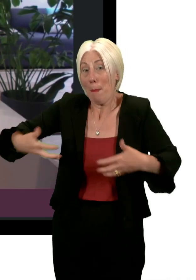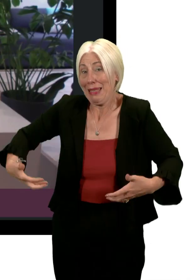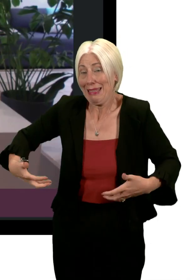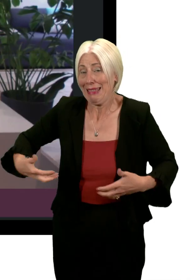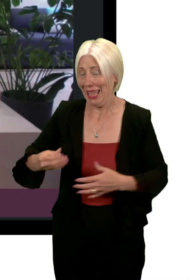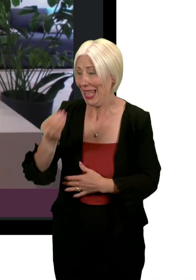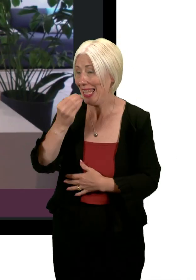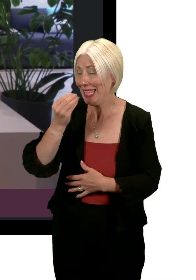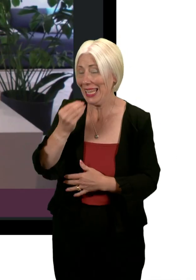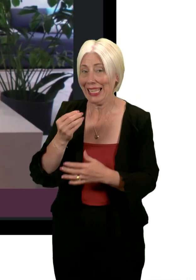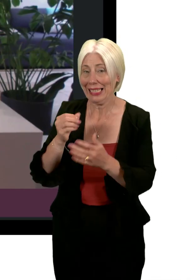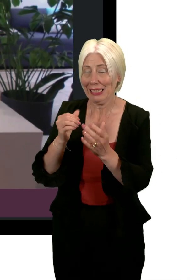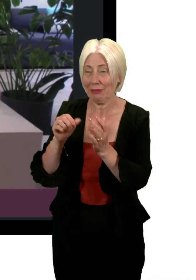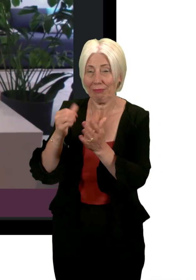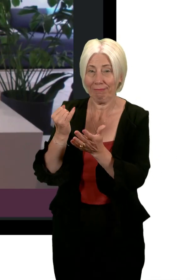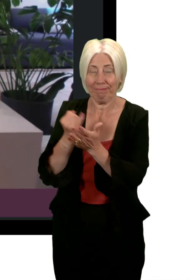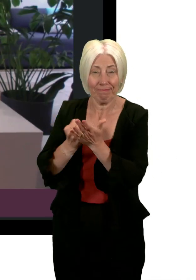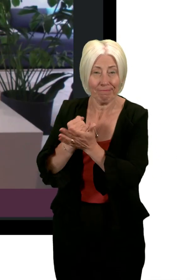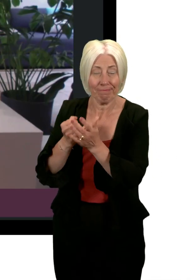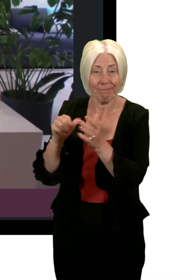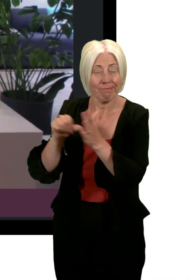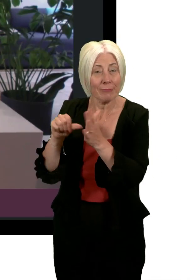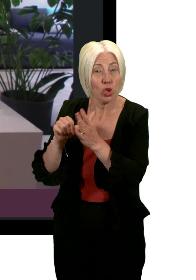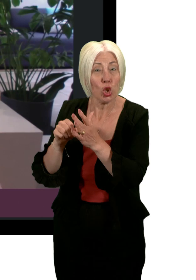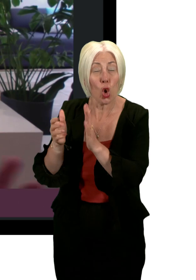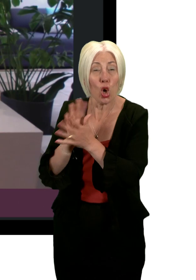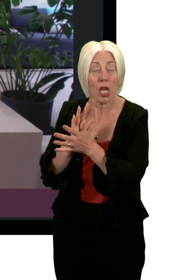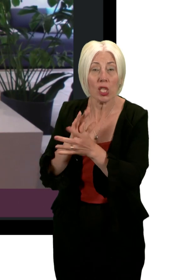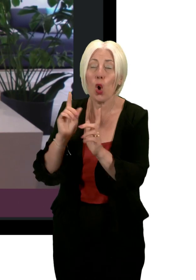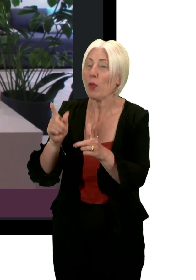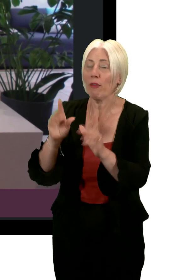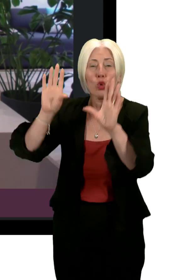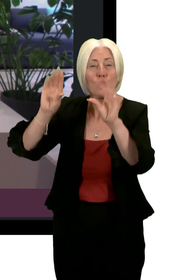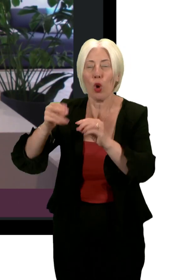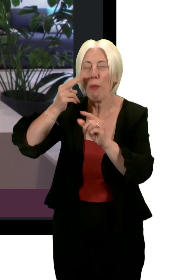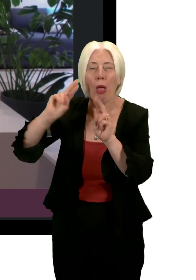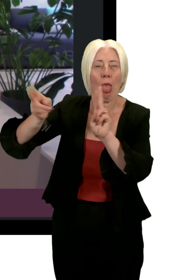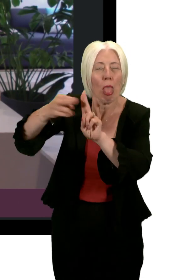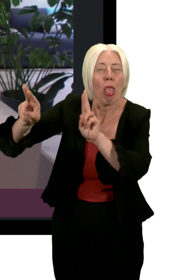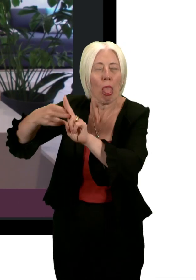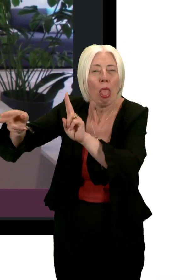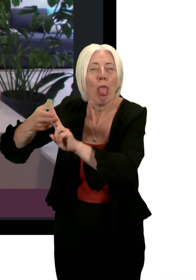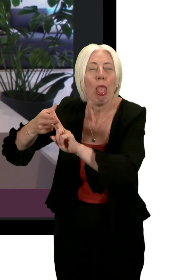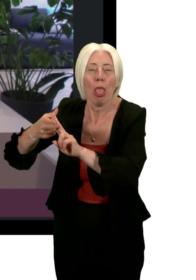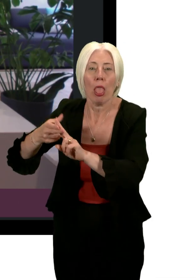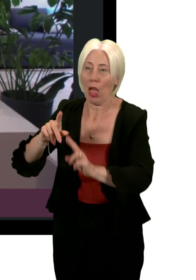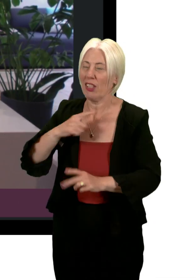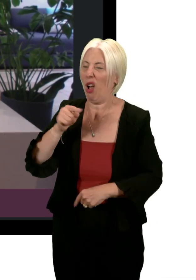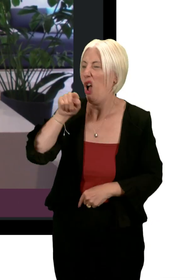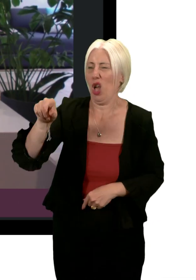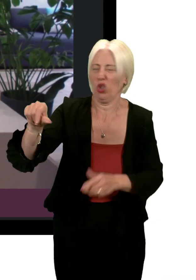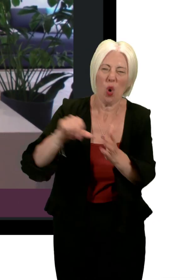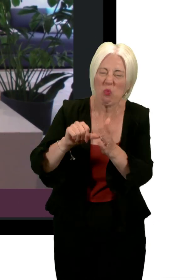absolutely destigmatise both obesity and eating disorders. As we've talked about the limits of individual responsibility, it's